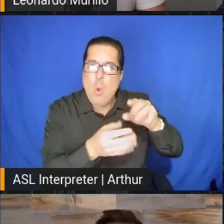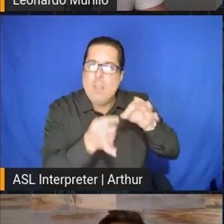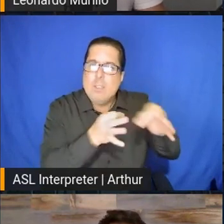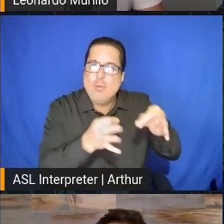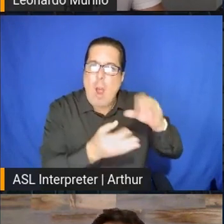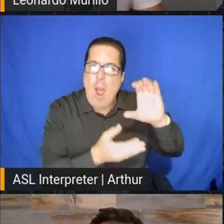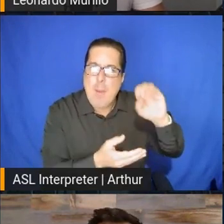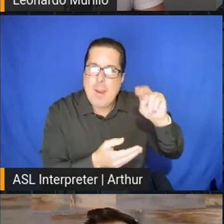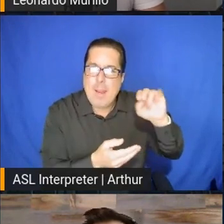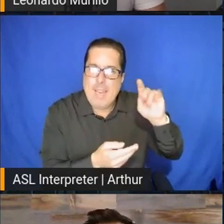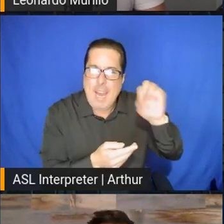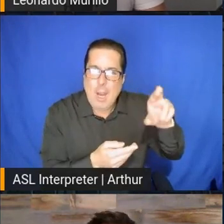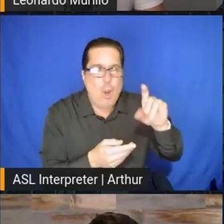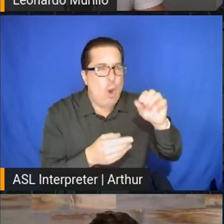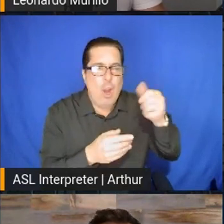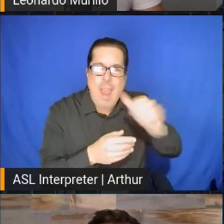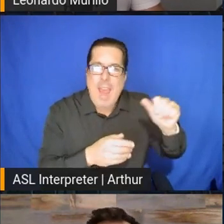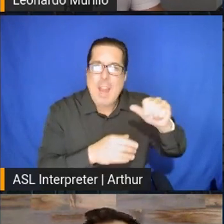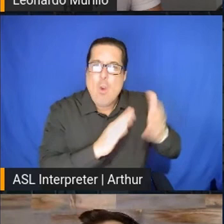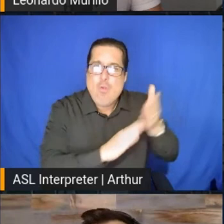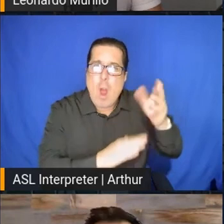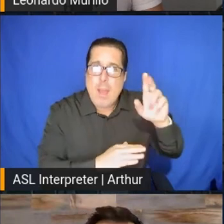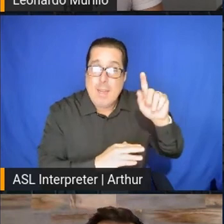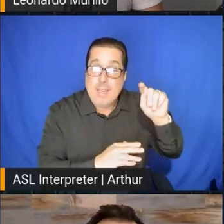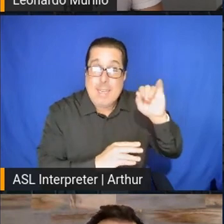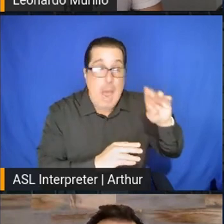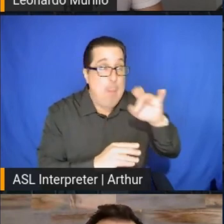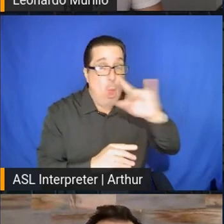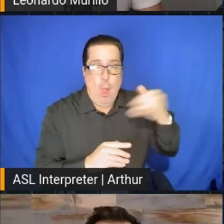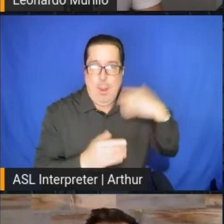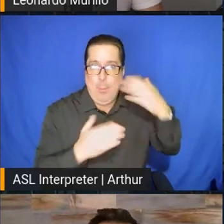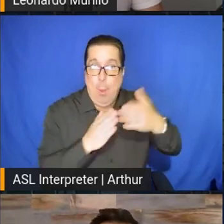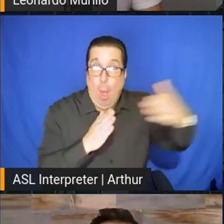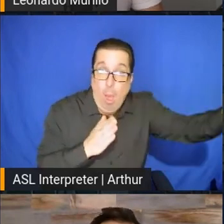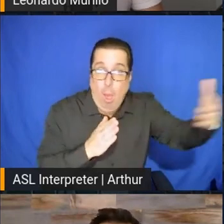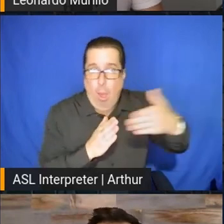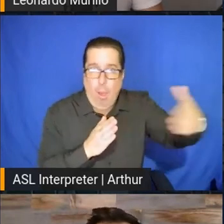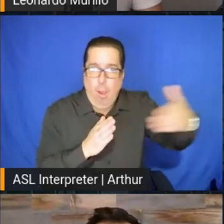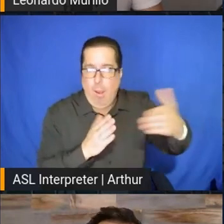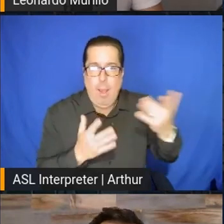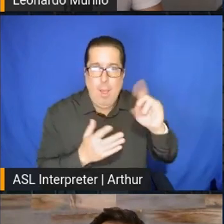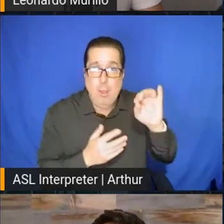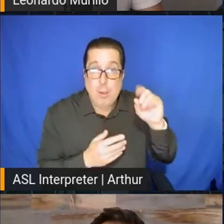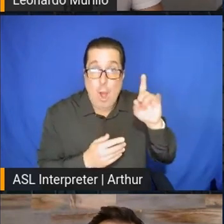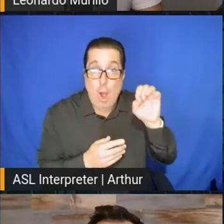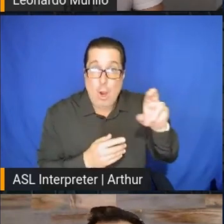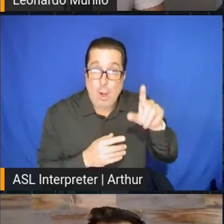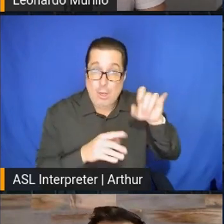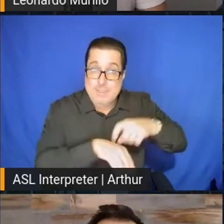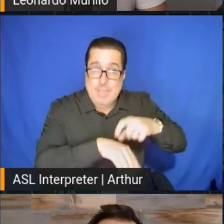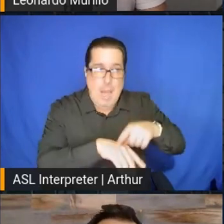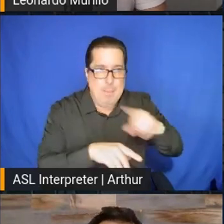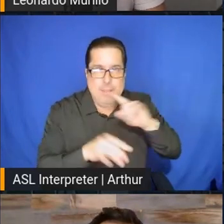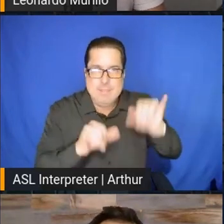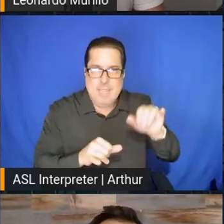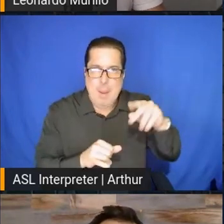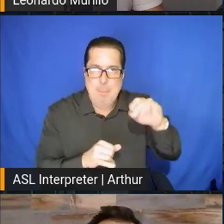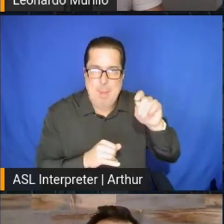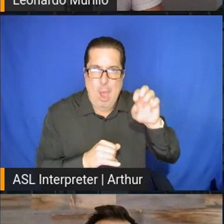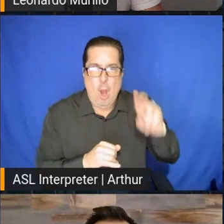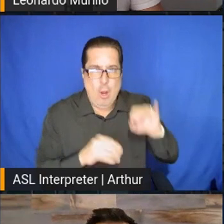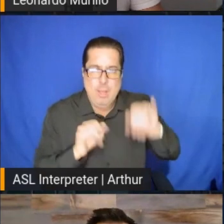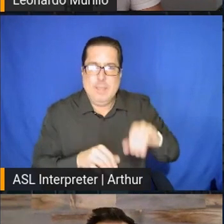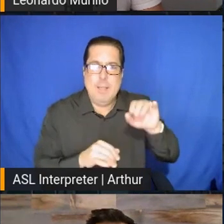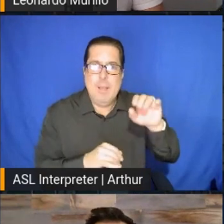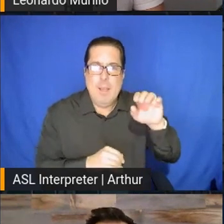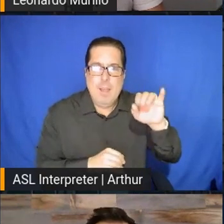don't know what the runtime is going to be. It's literally how we started this day, was talking about Docker shim. And this is doing the same pattern. This is just a good infrastructure and code